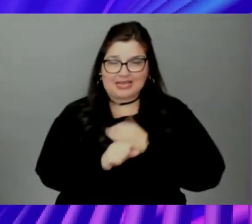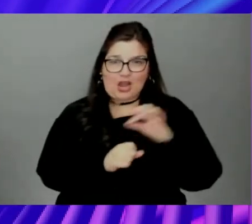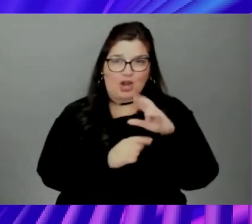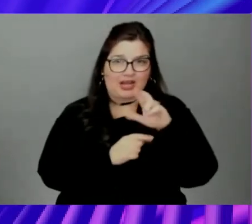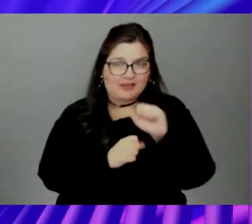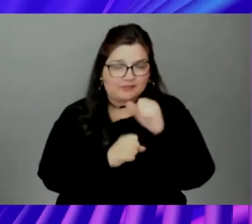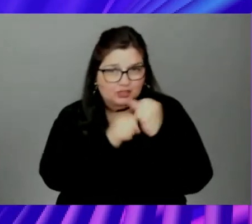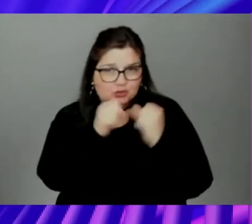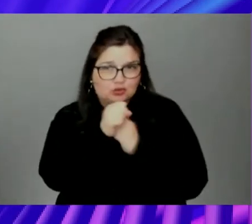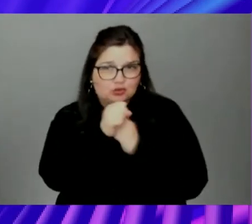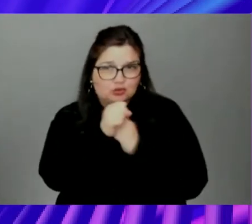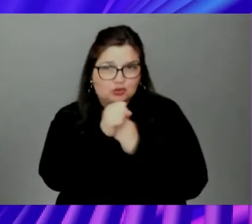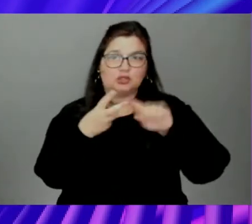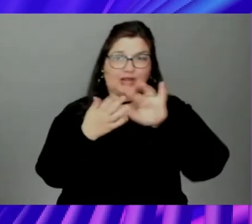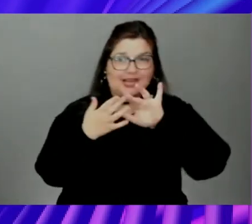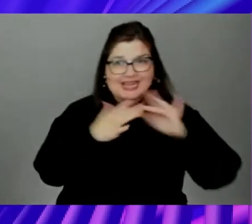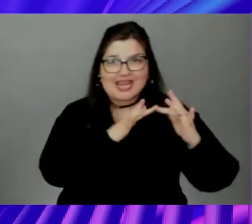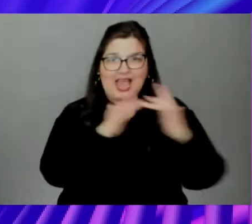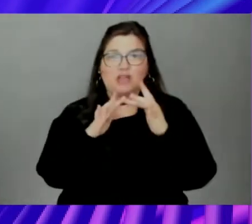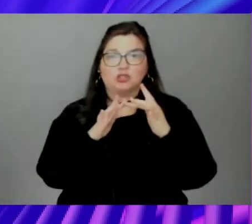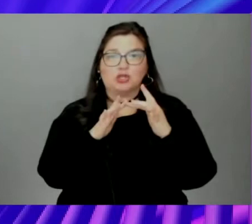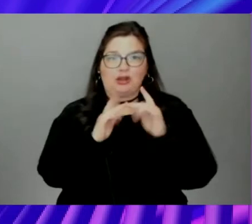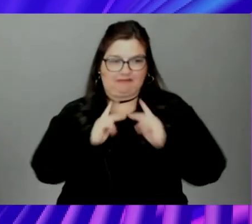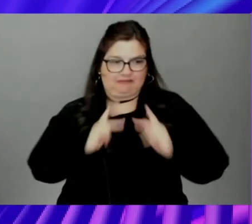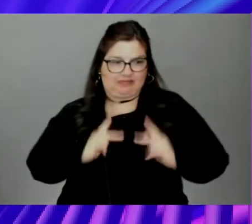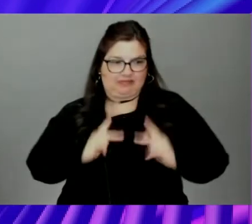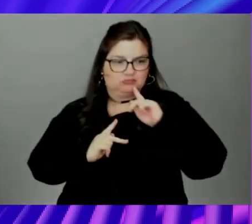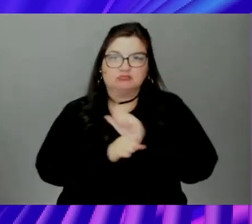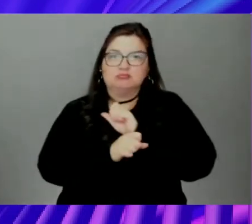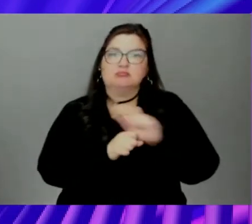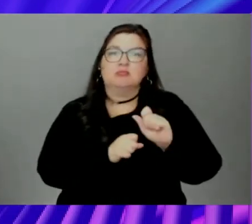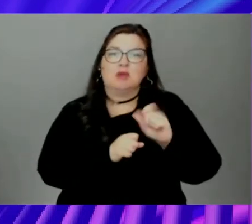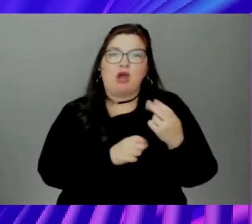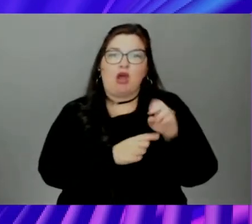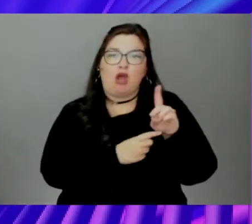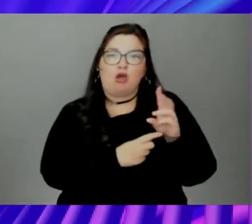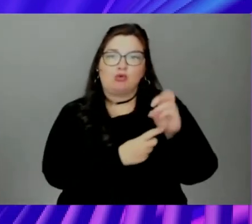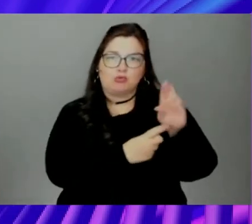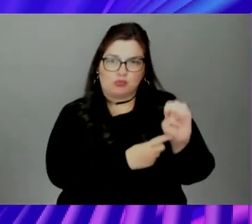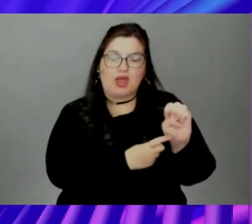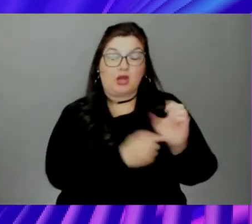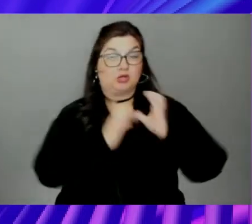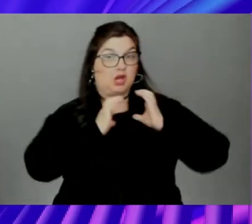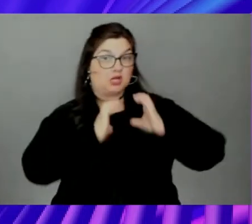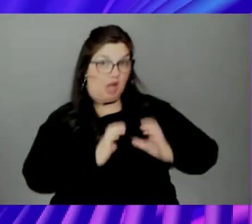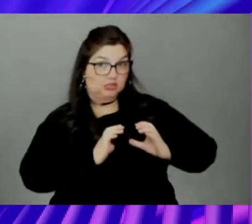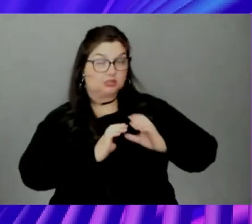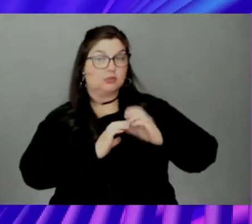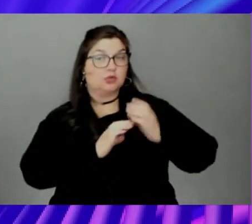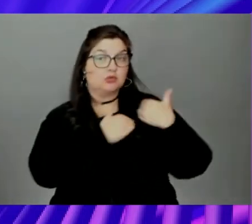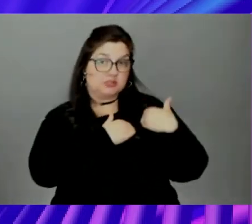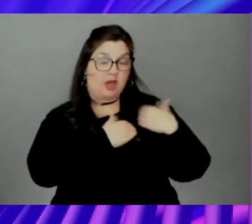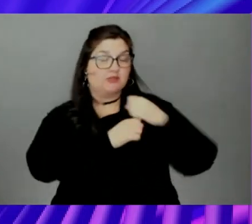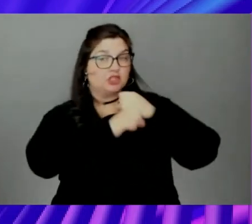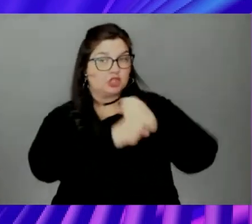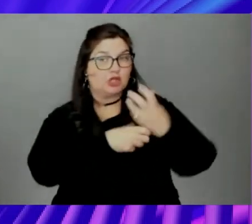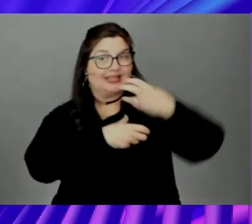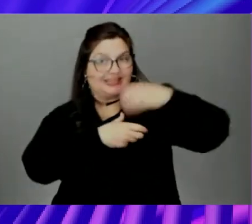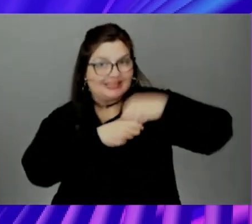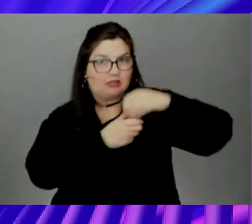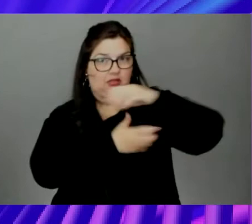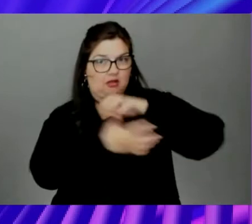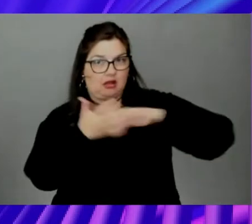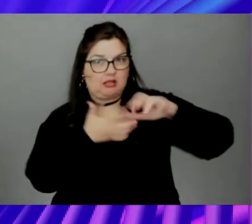the physical hardware. And customers are responsible for security in the cloud. That means that they're responsible for